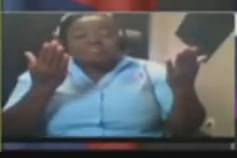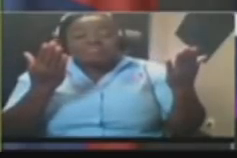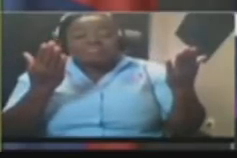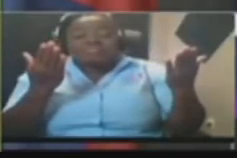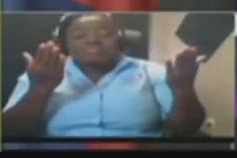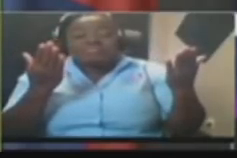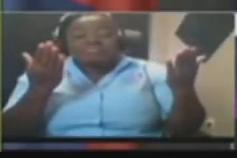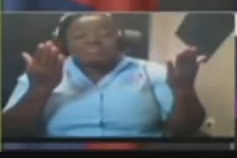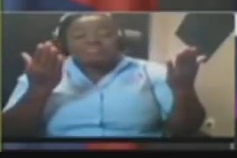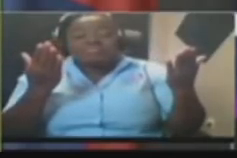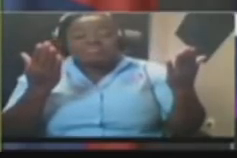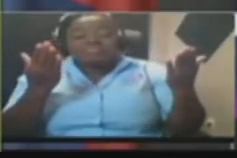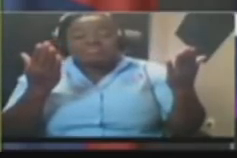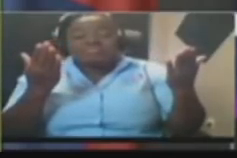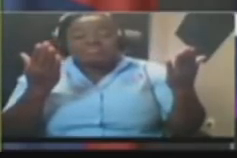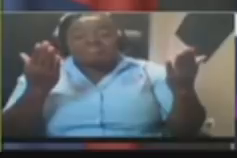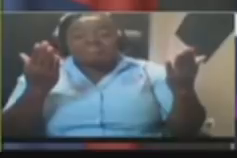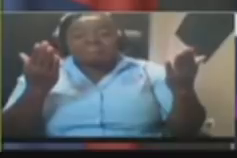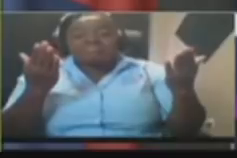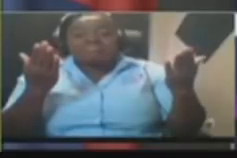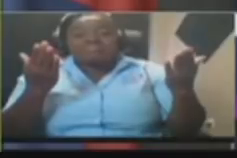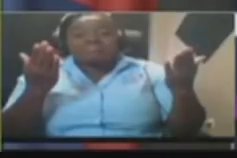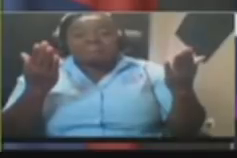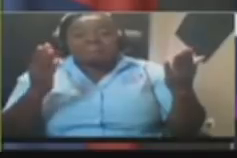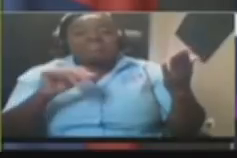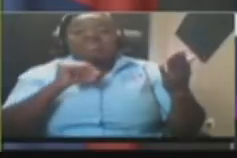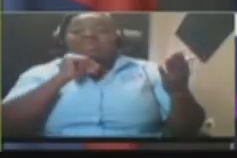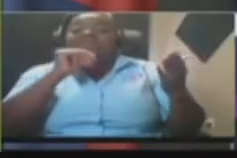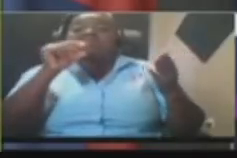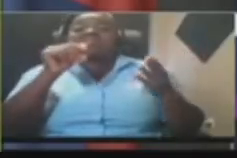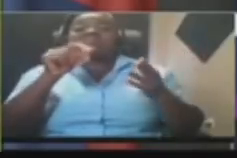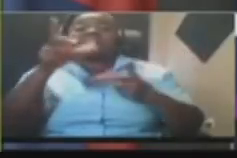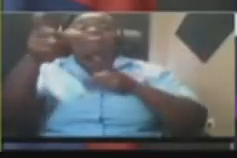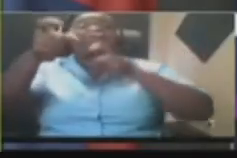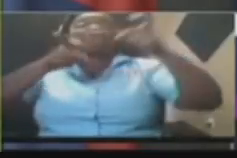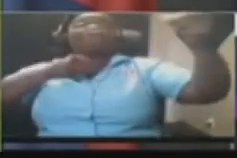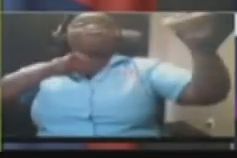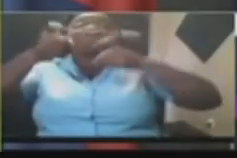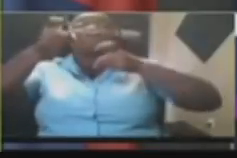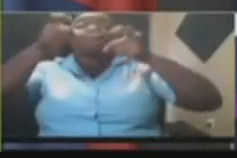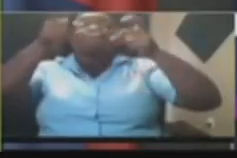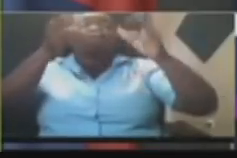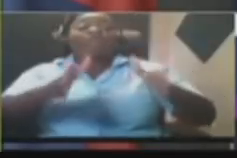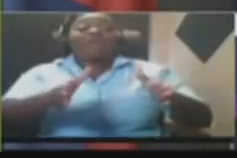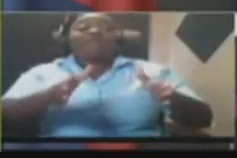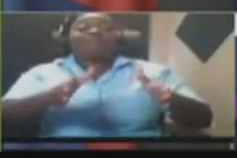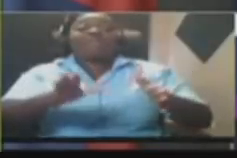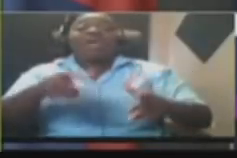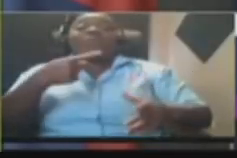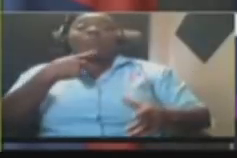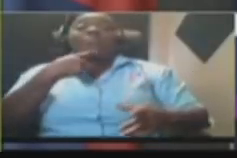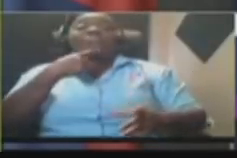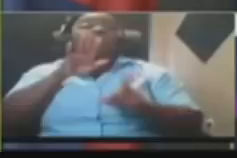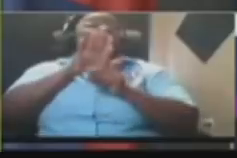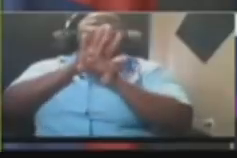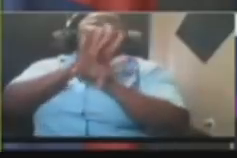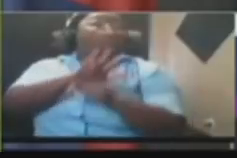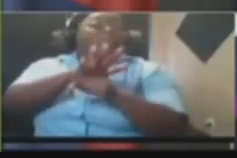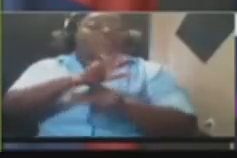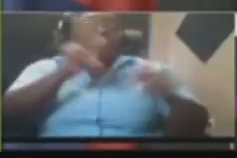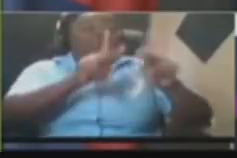table. I am not a dictator, and I will not be dictating to anybody in this country on any